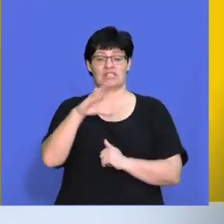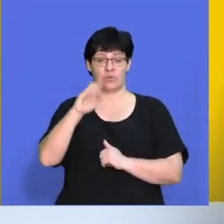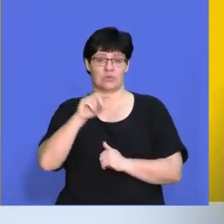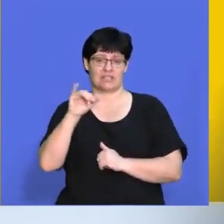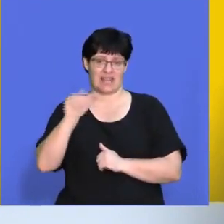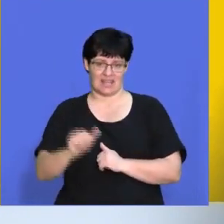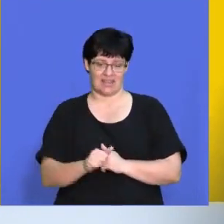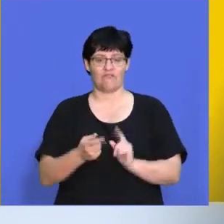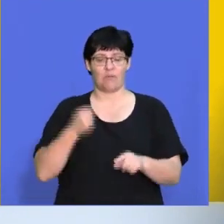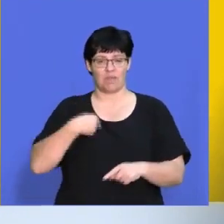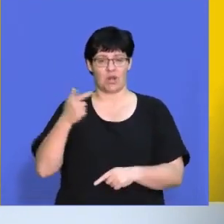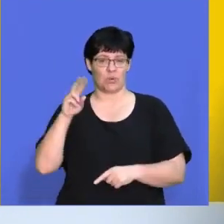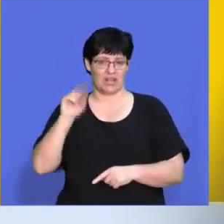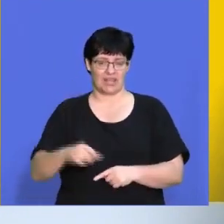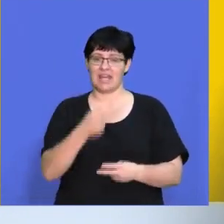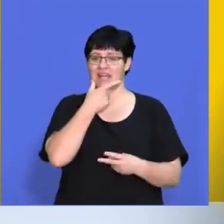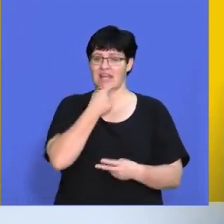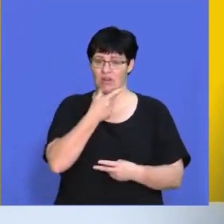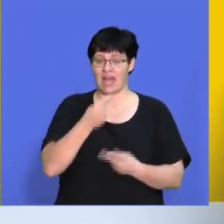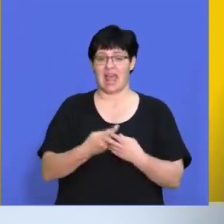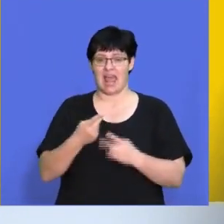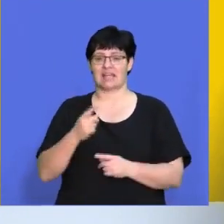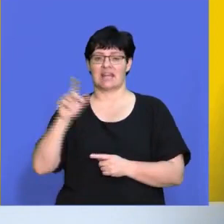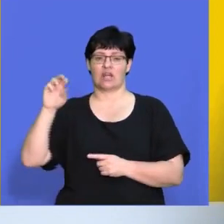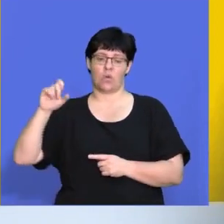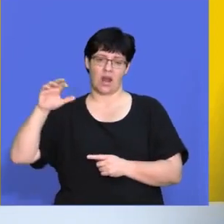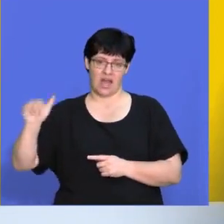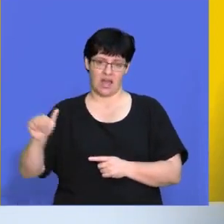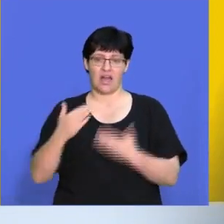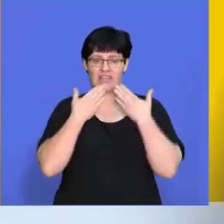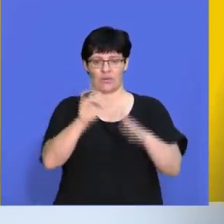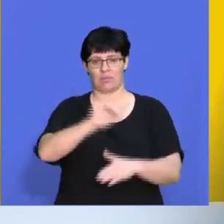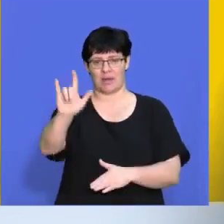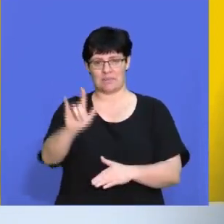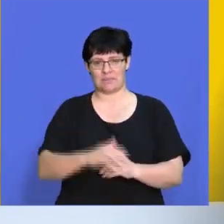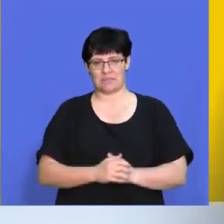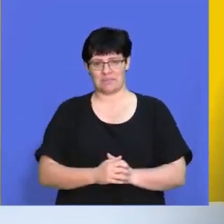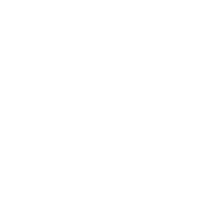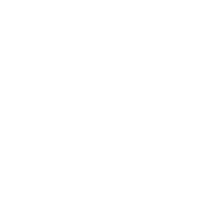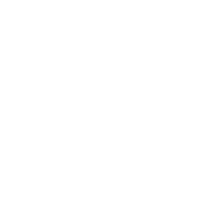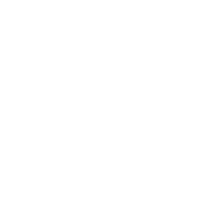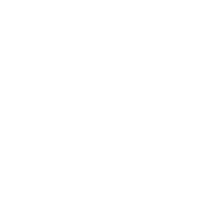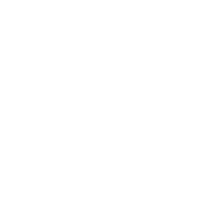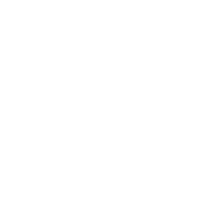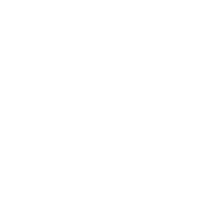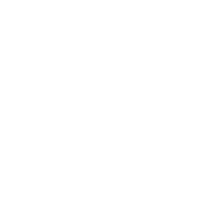www.warzamatrix.co.za. But then from me, Luni, Nicola and Nicoline, thank you and goodbye.